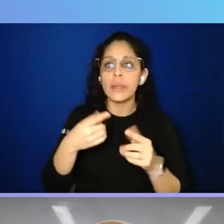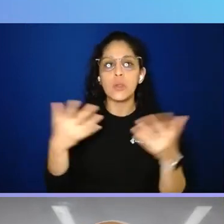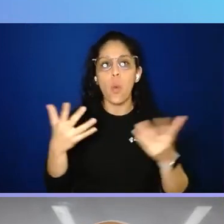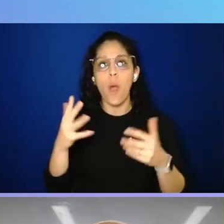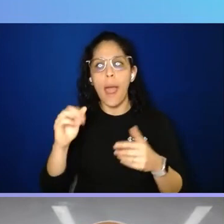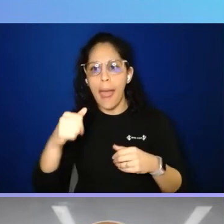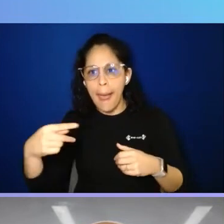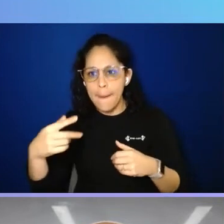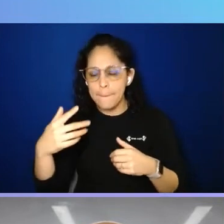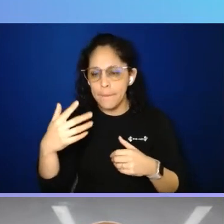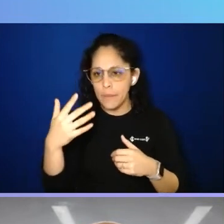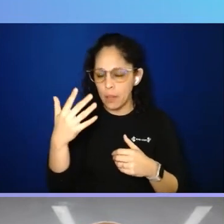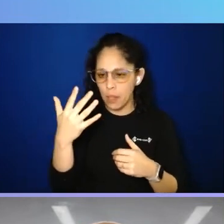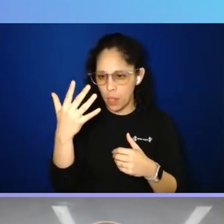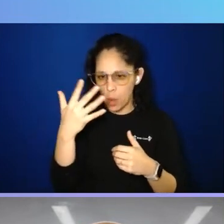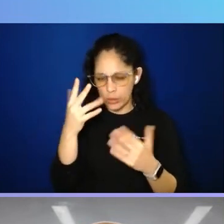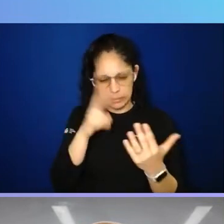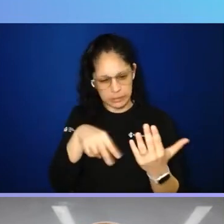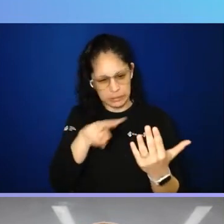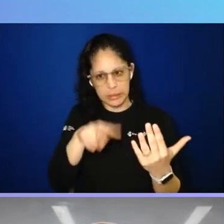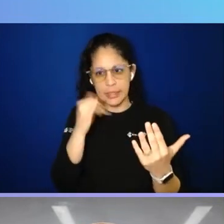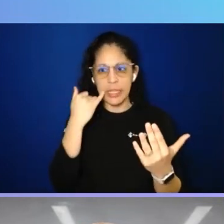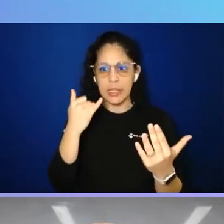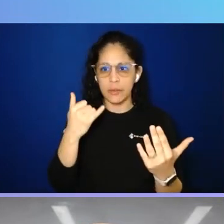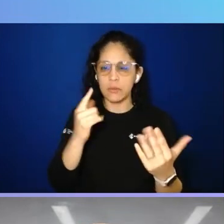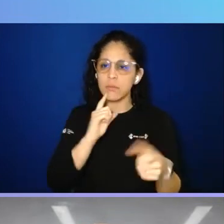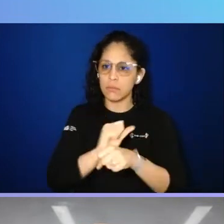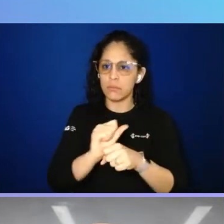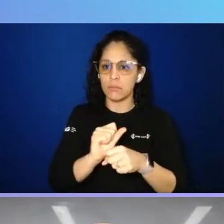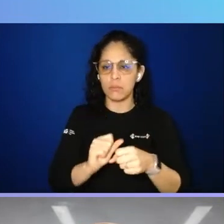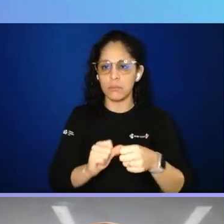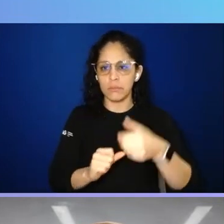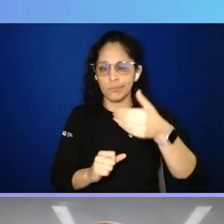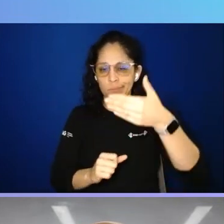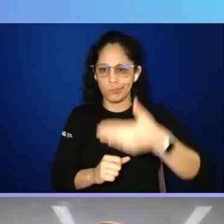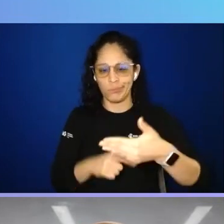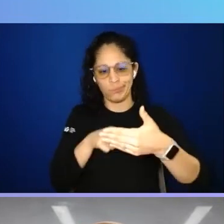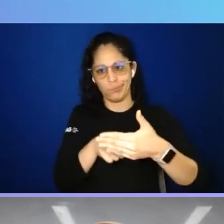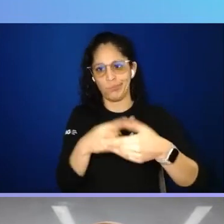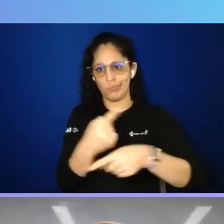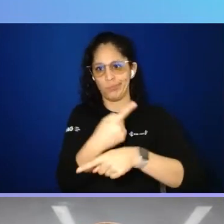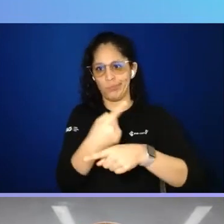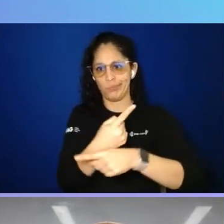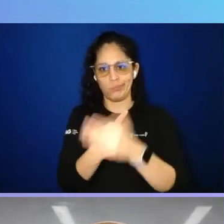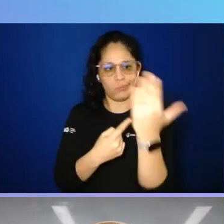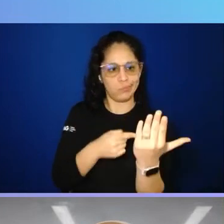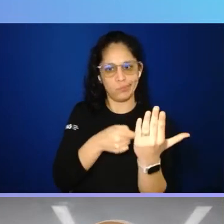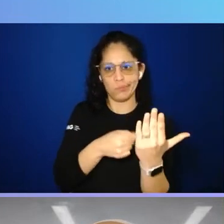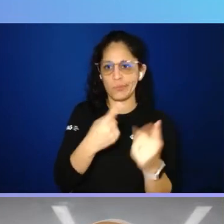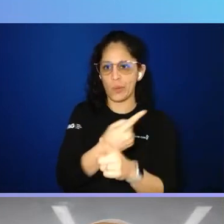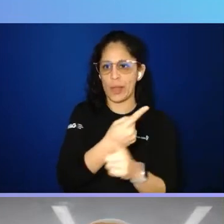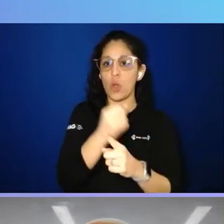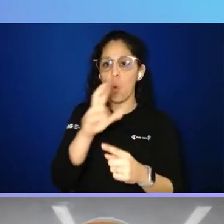the horizontal size class is regular and the vertical one is regular or